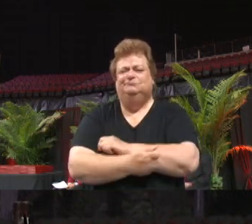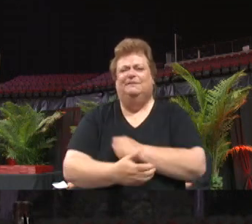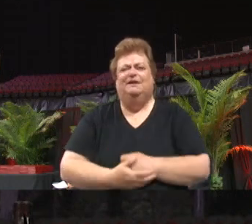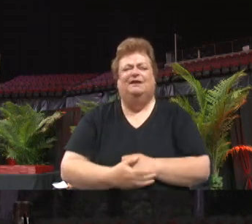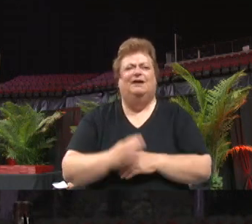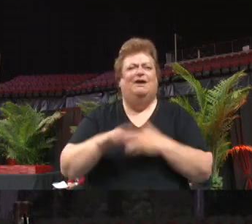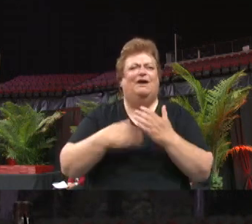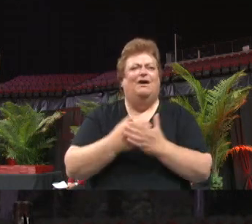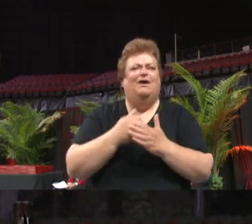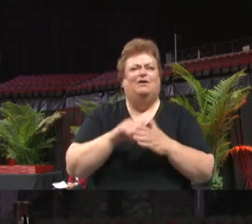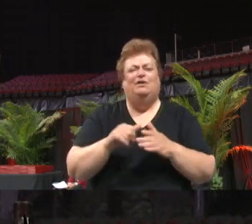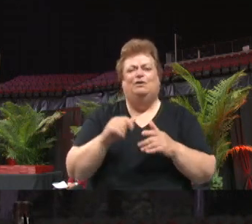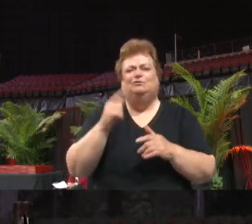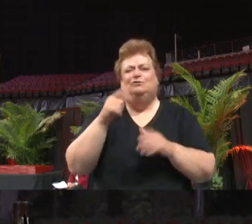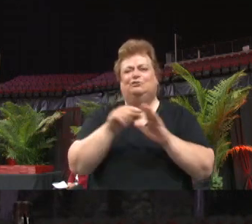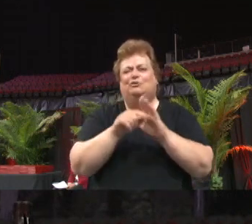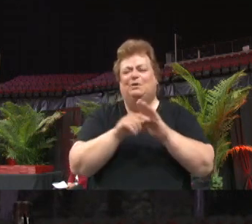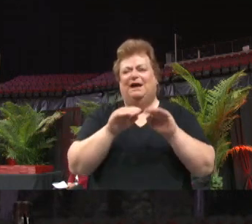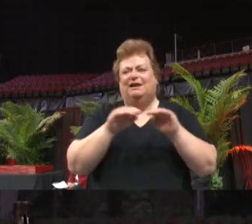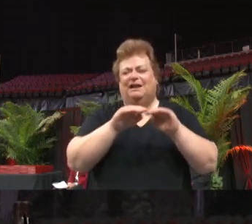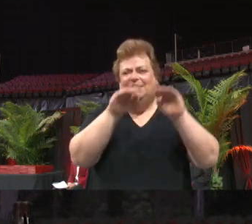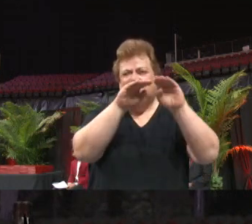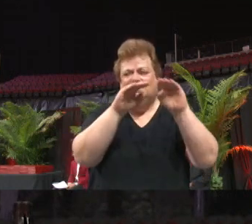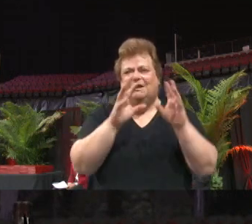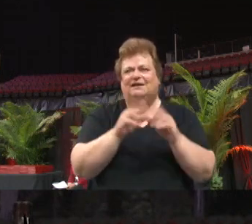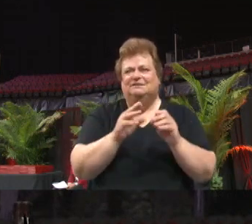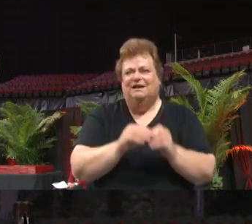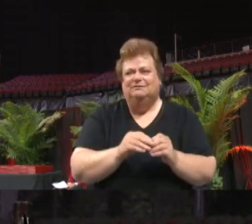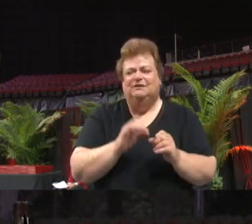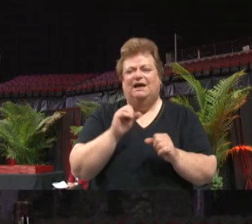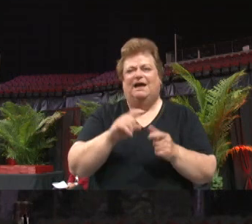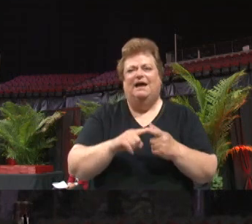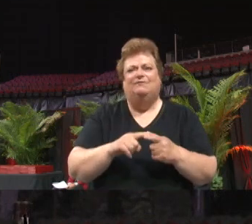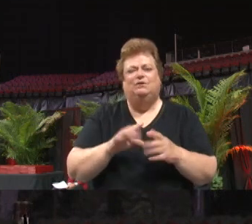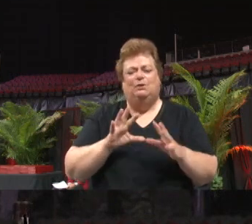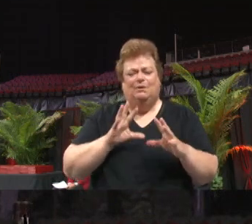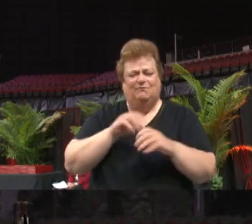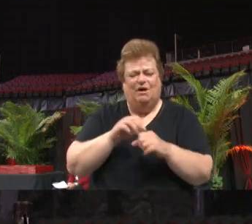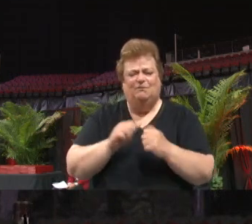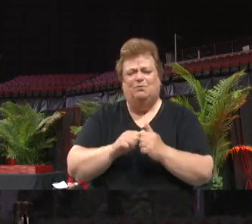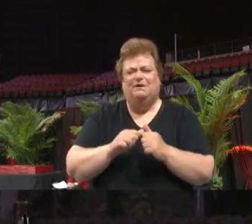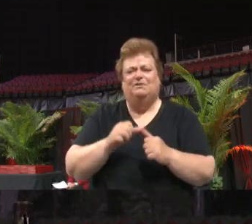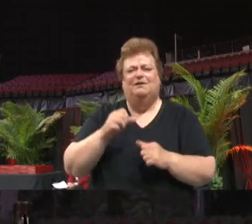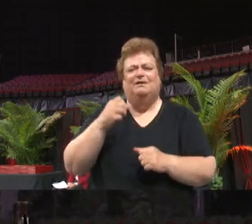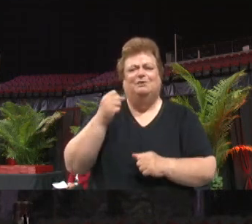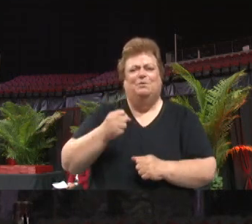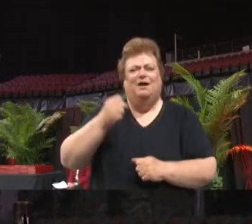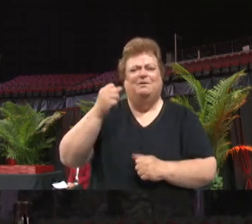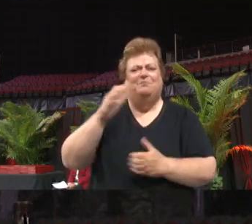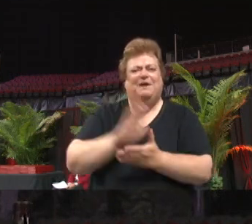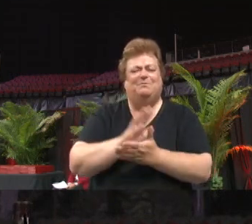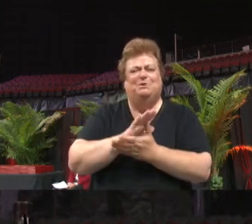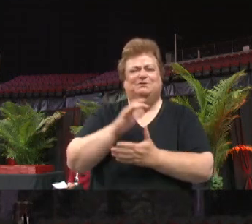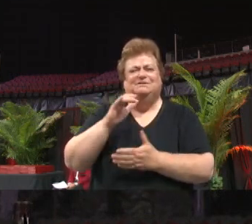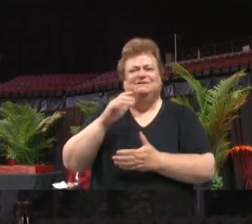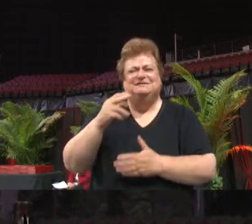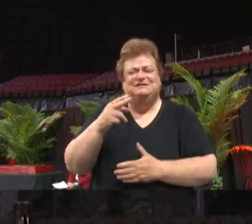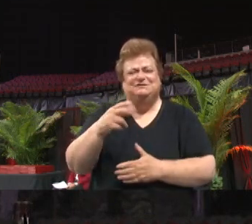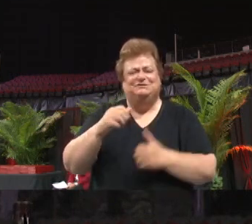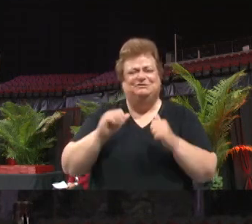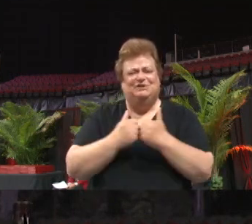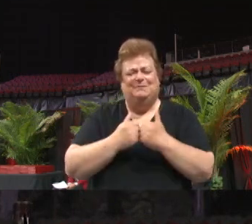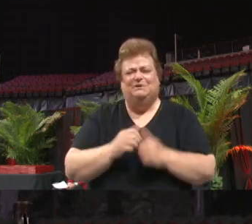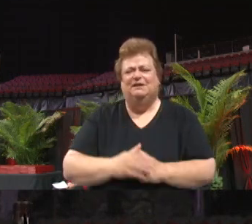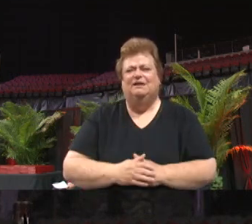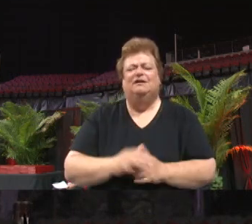level assemblies with Mr. Larson talking about grit or having us compete in the rock, paper, scissors championships. It's the little things over these next 4 years